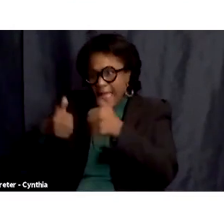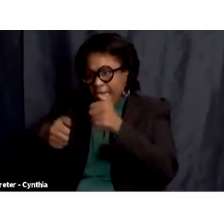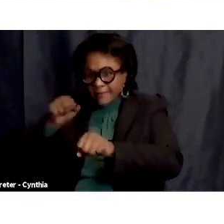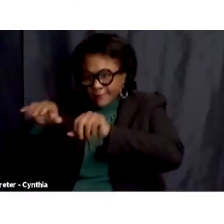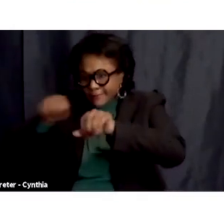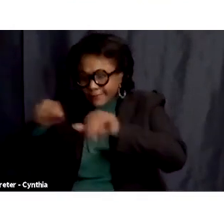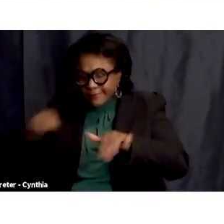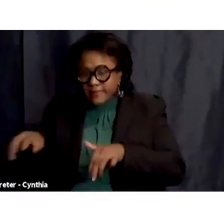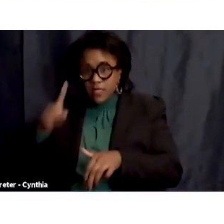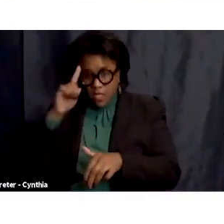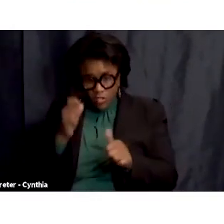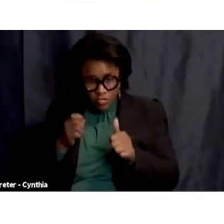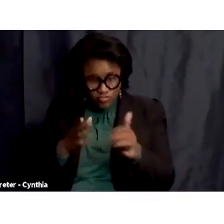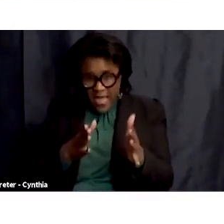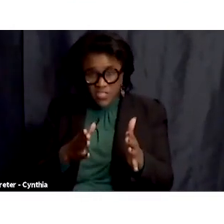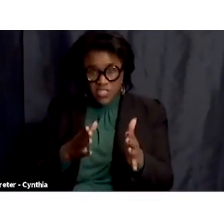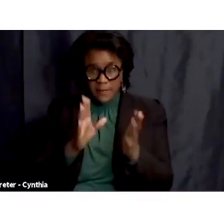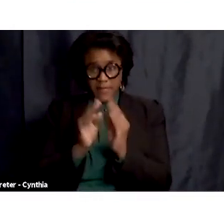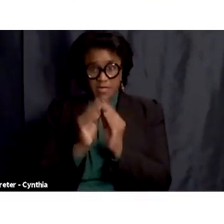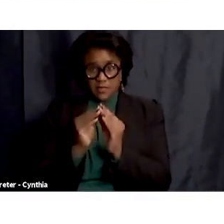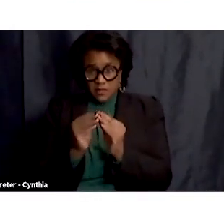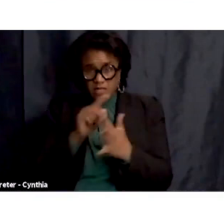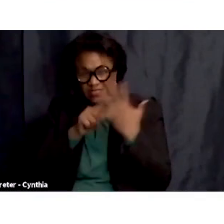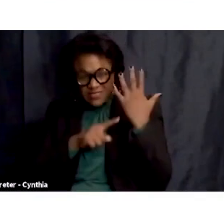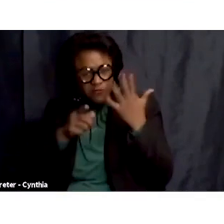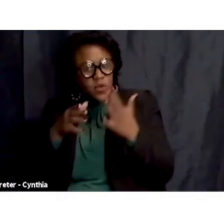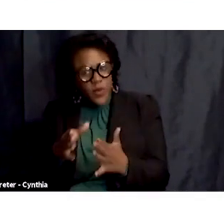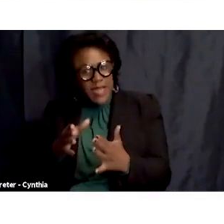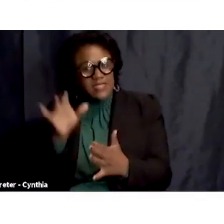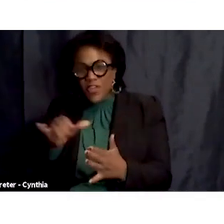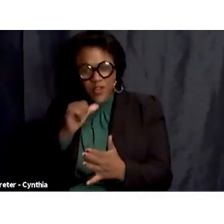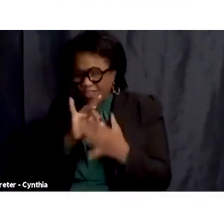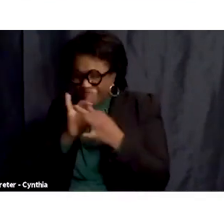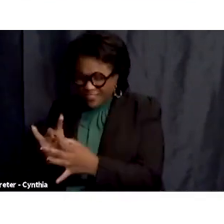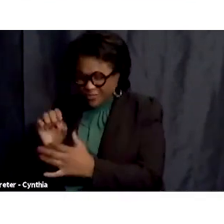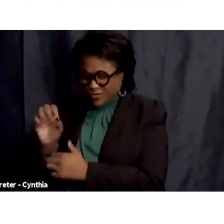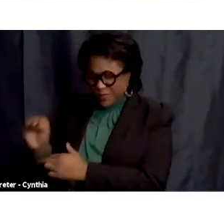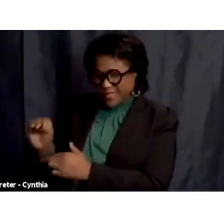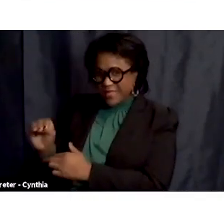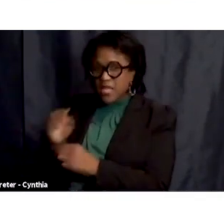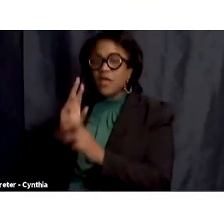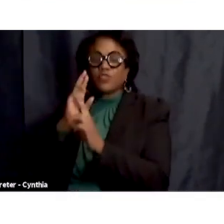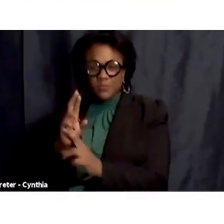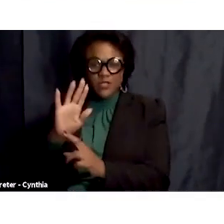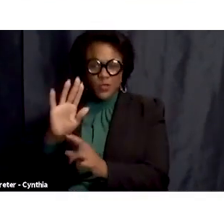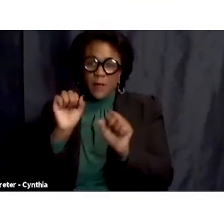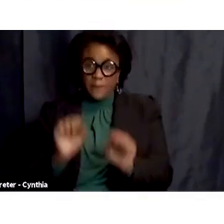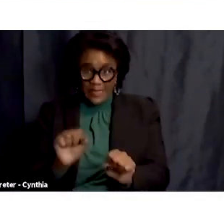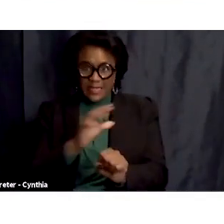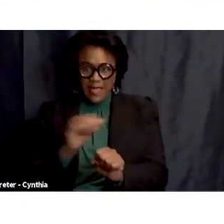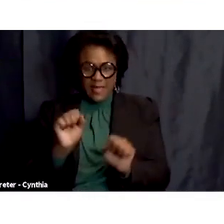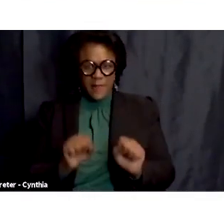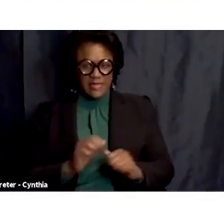strategy meetings. There's a lot of ways that folks can be involved that are not on social media and can still respect your ability and your capacity. So I